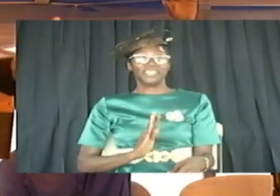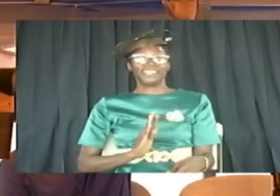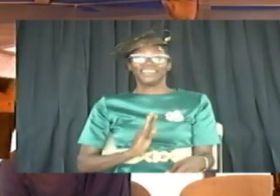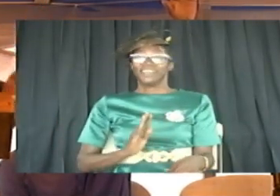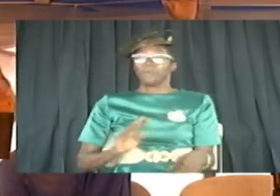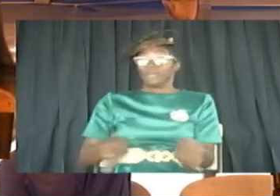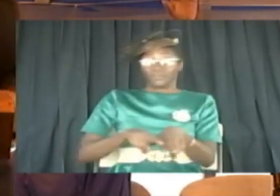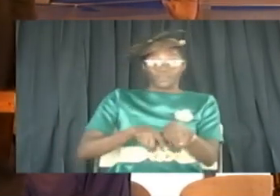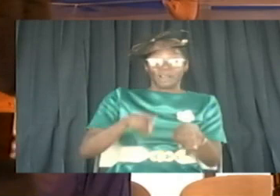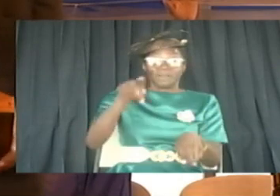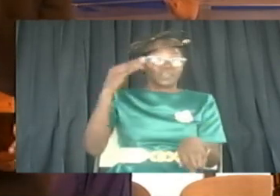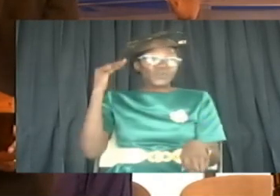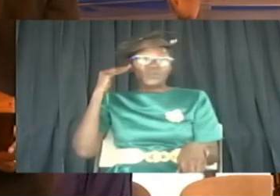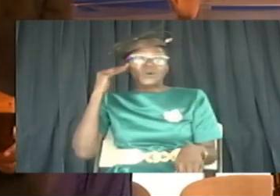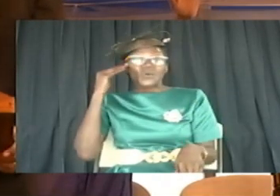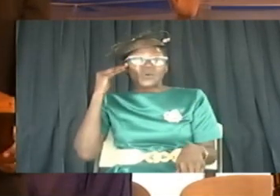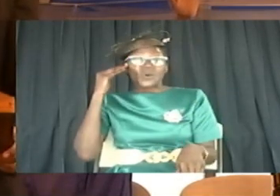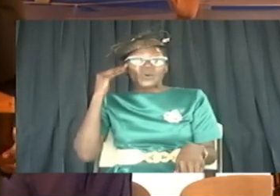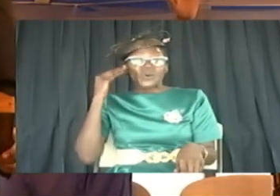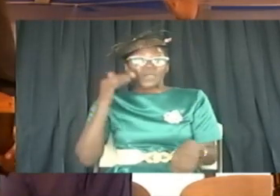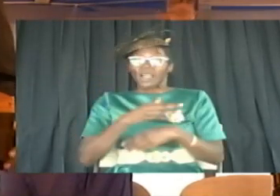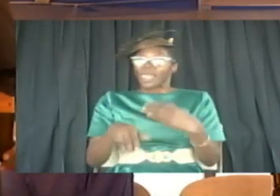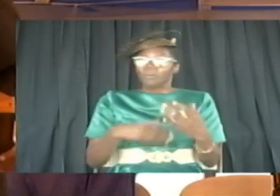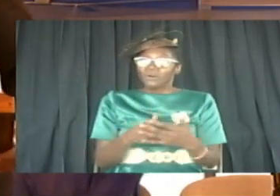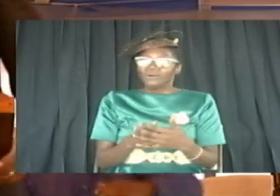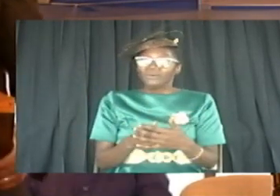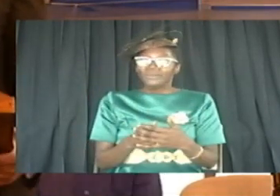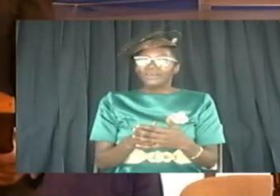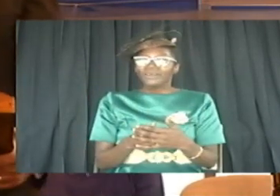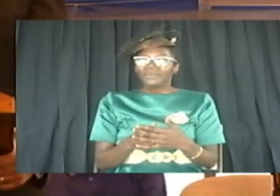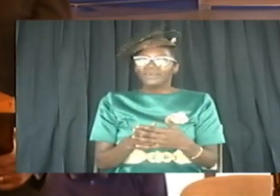know that about three